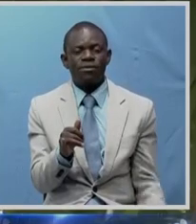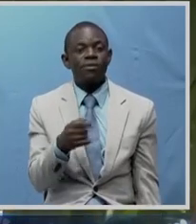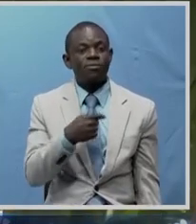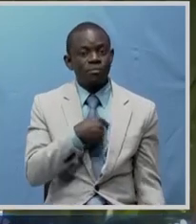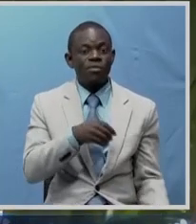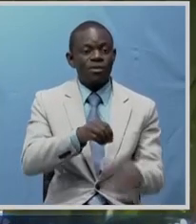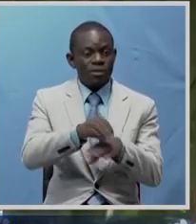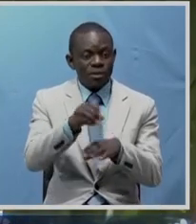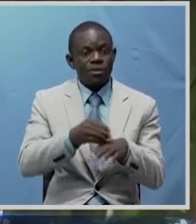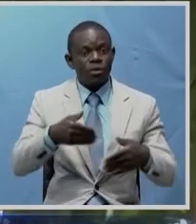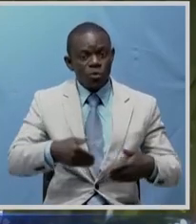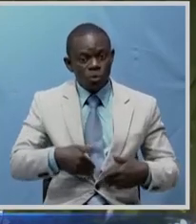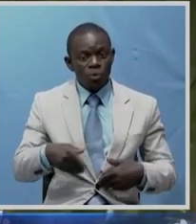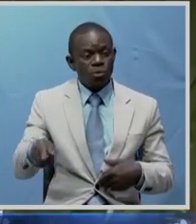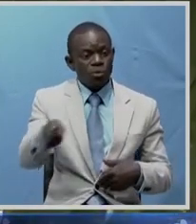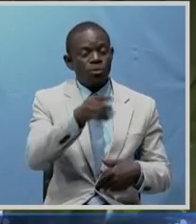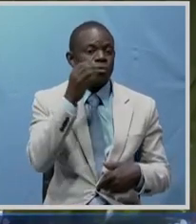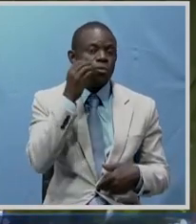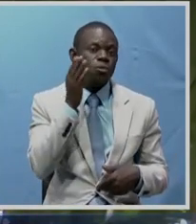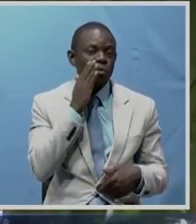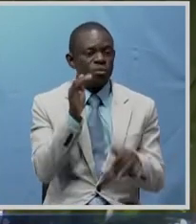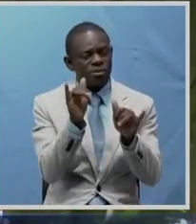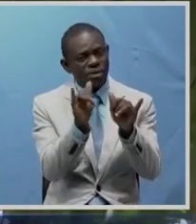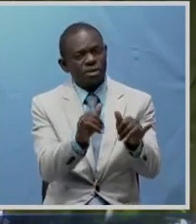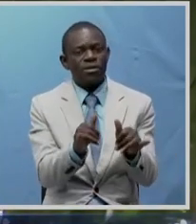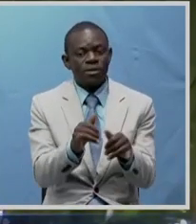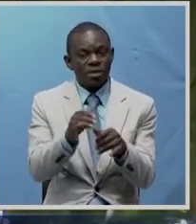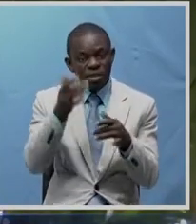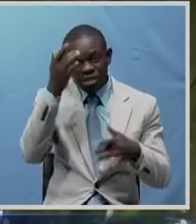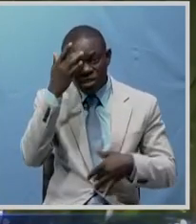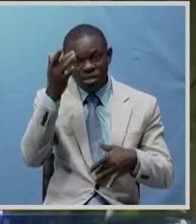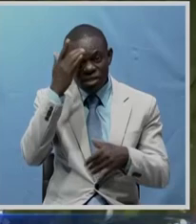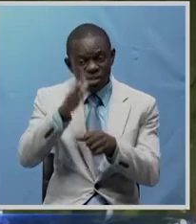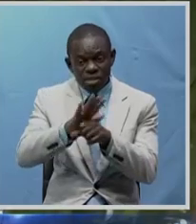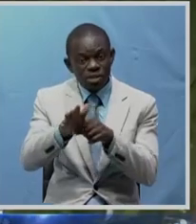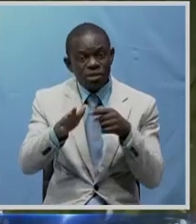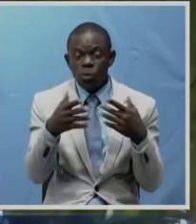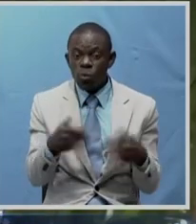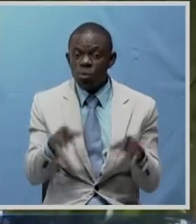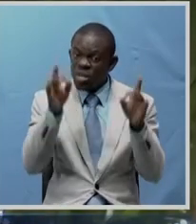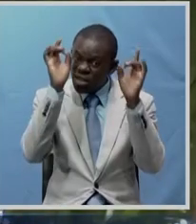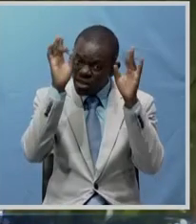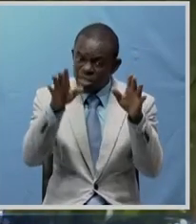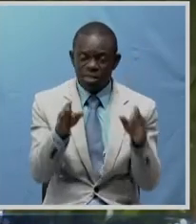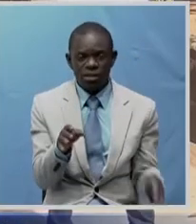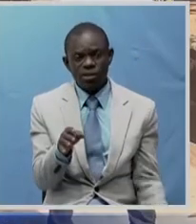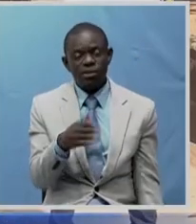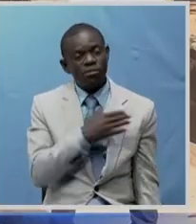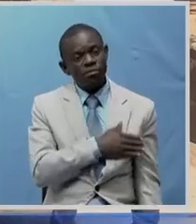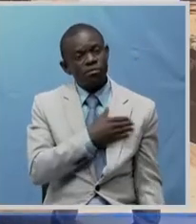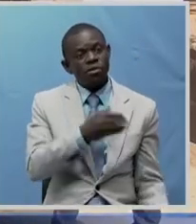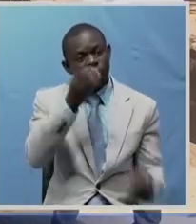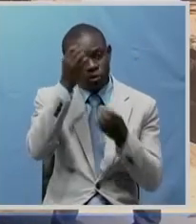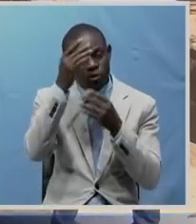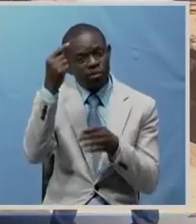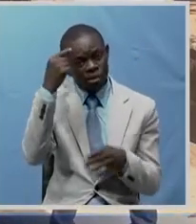this disease is very dangerous. It's contagiously deadly. So please, let us comply to the measures that have been put in place. Whoever